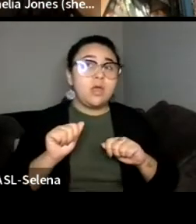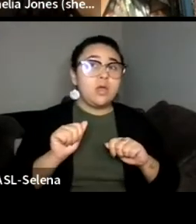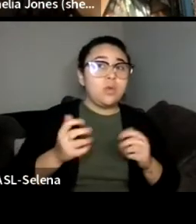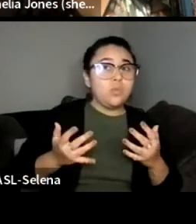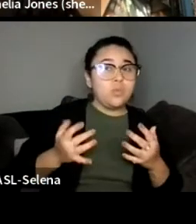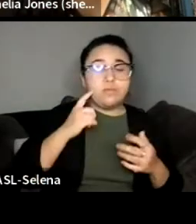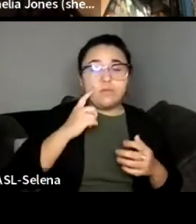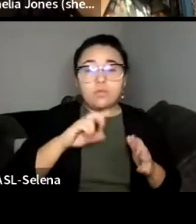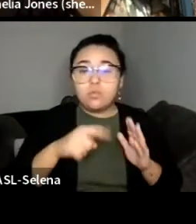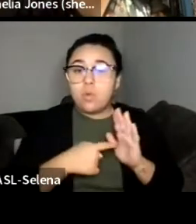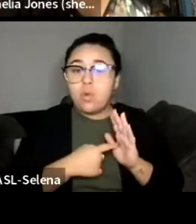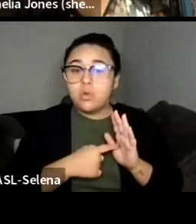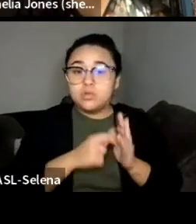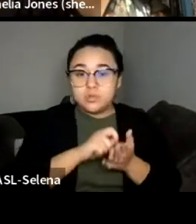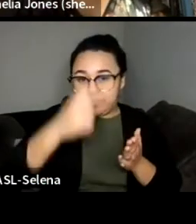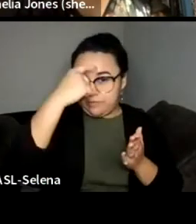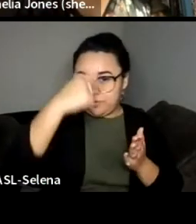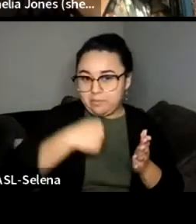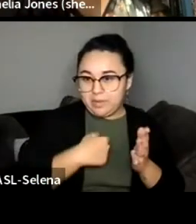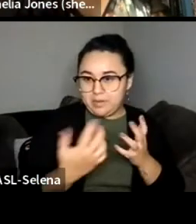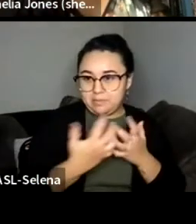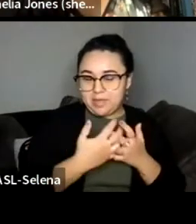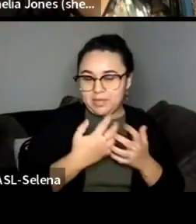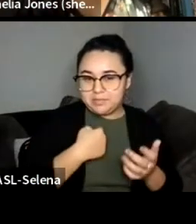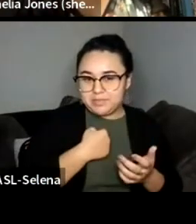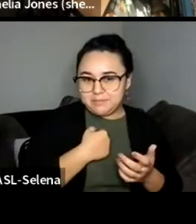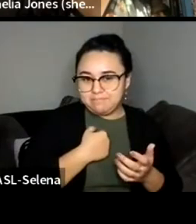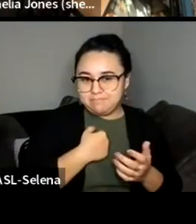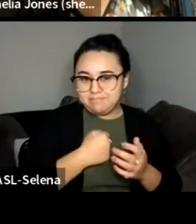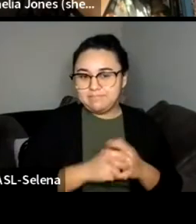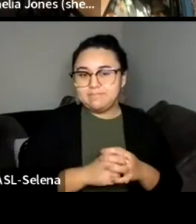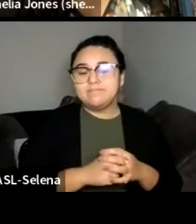be written for me.